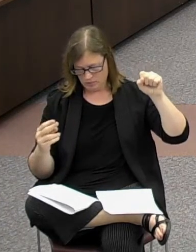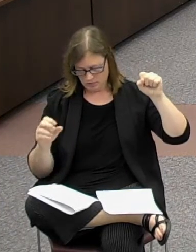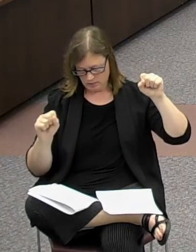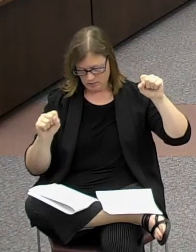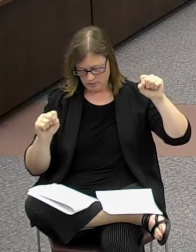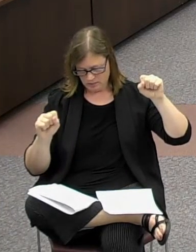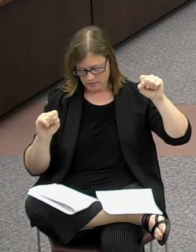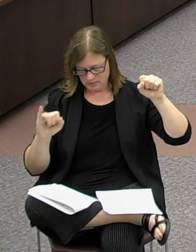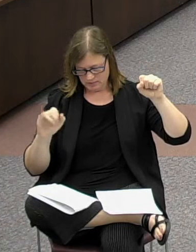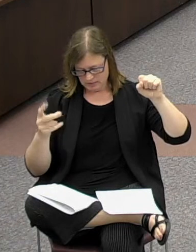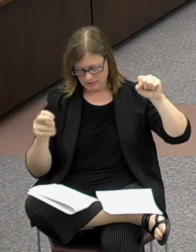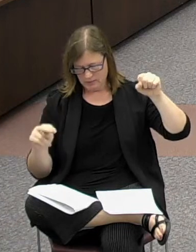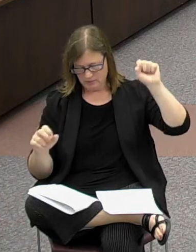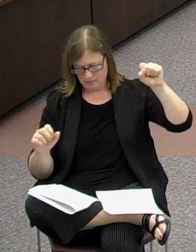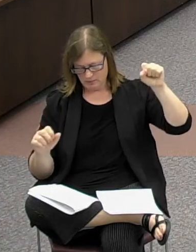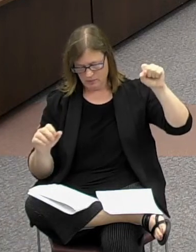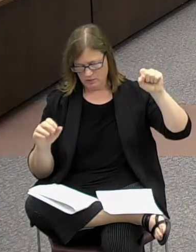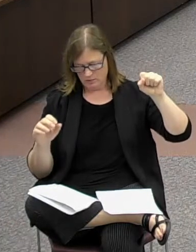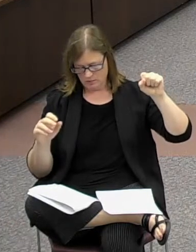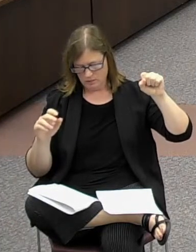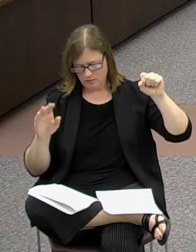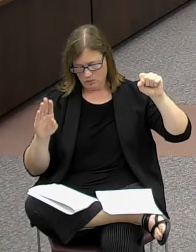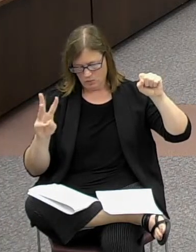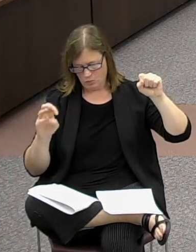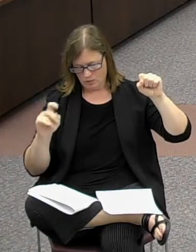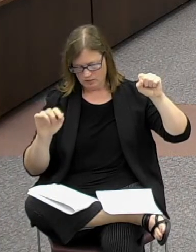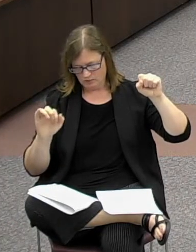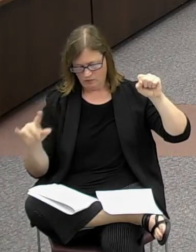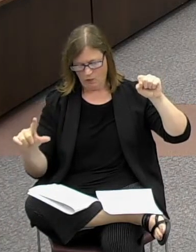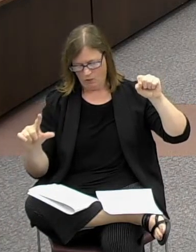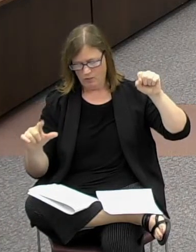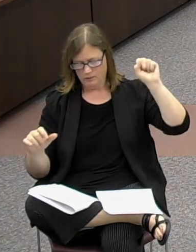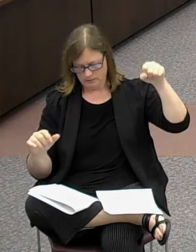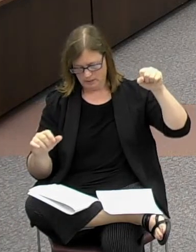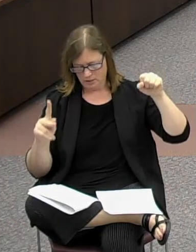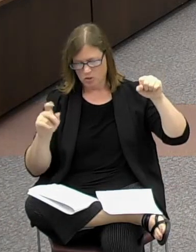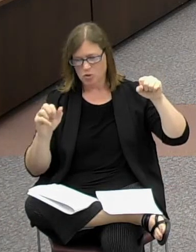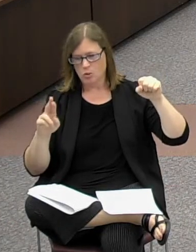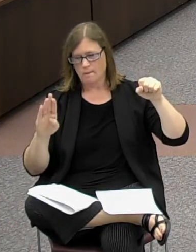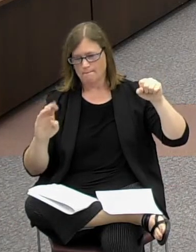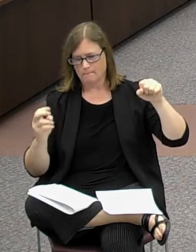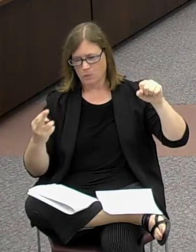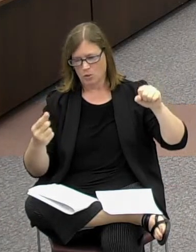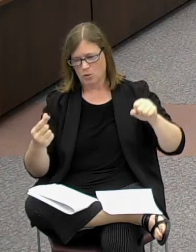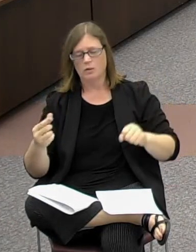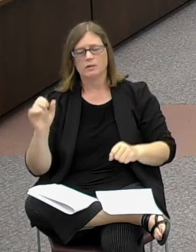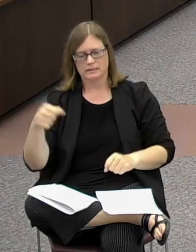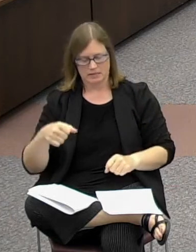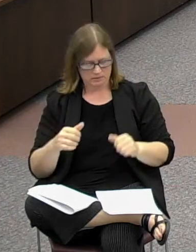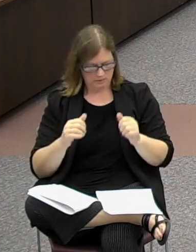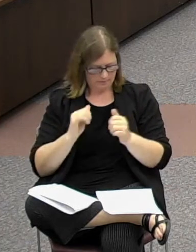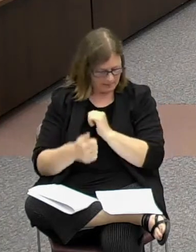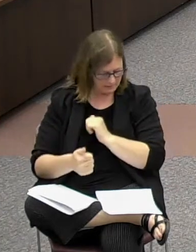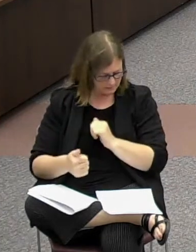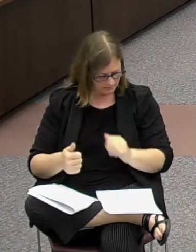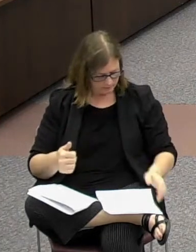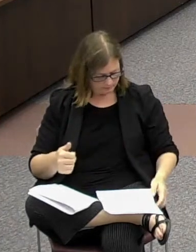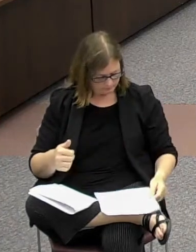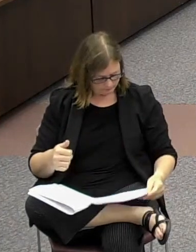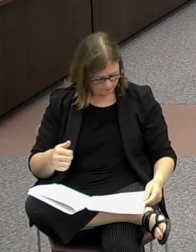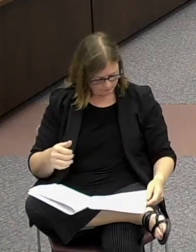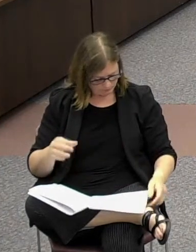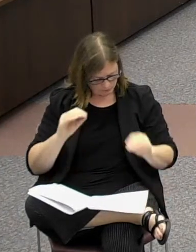Yes. Ms. Gillon? Yes. Mr. Westfall? Yes. Mr. Gerber? Yes, item passes. Thank you all very much. We do not have